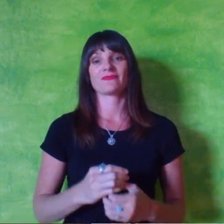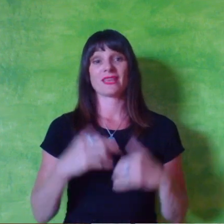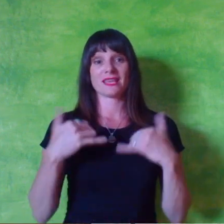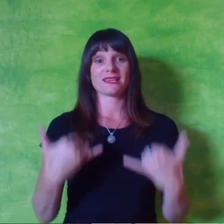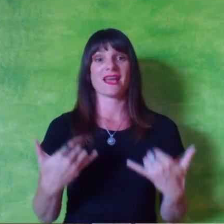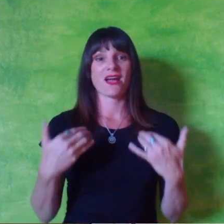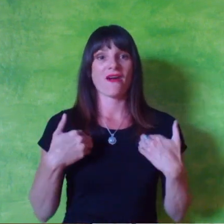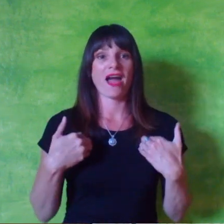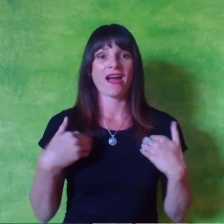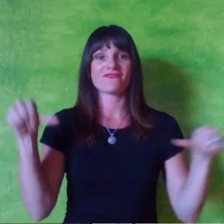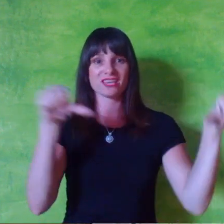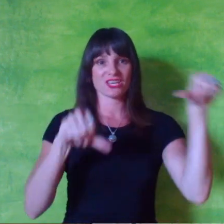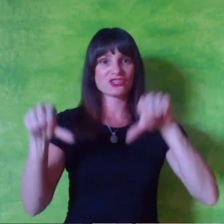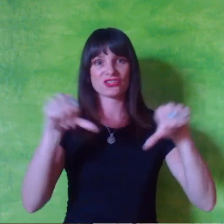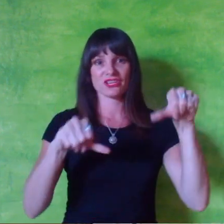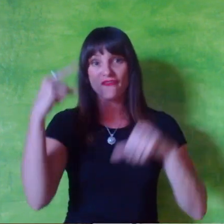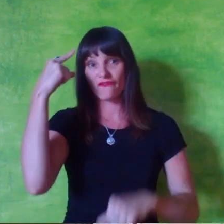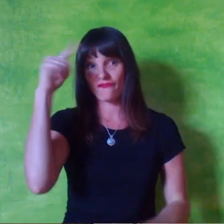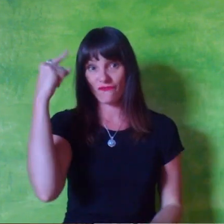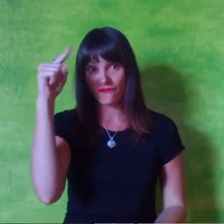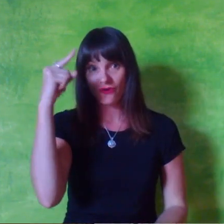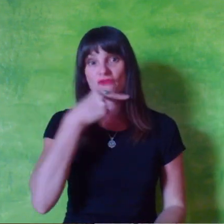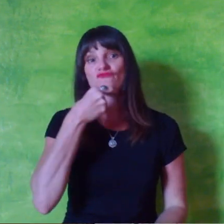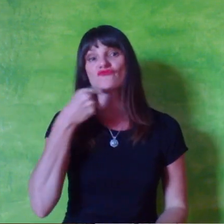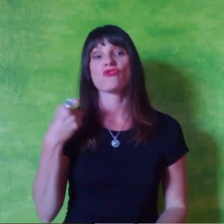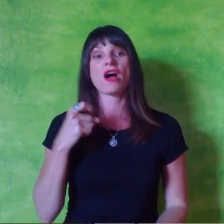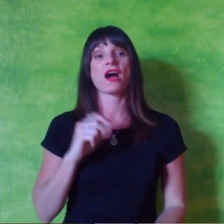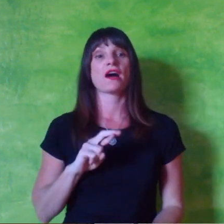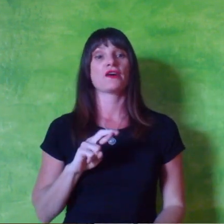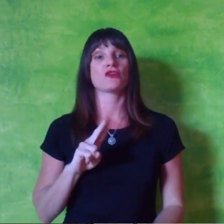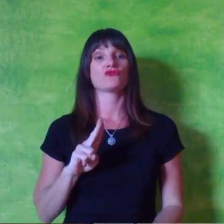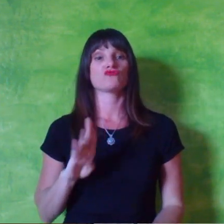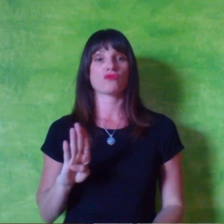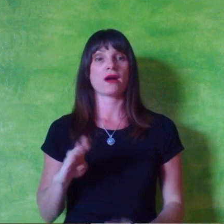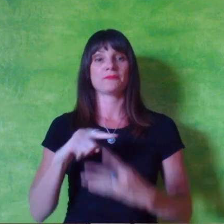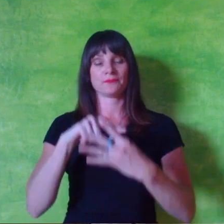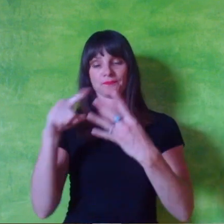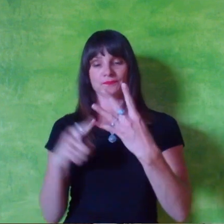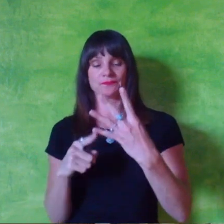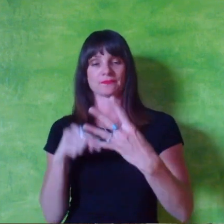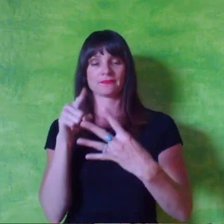Usually I have, let's see, about, I'd say it's about